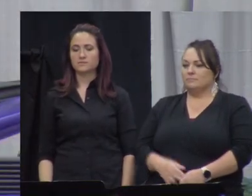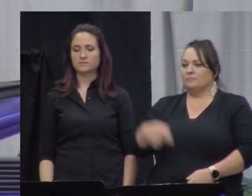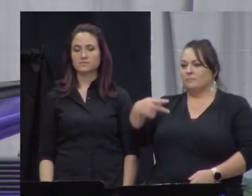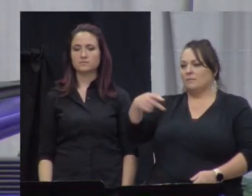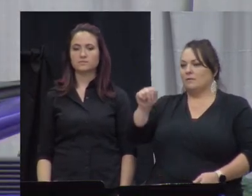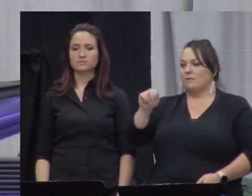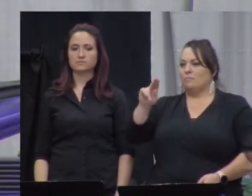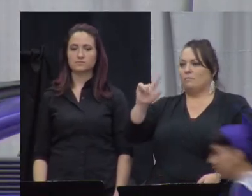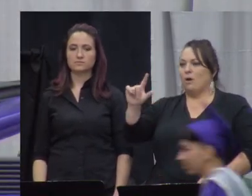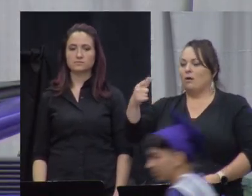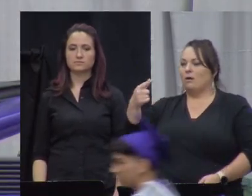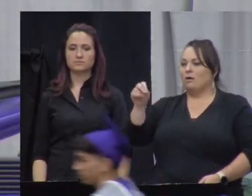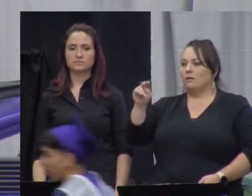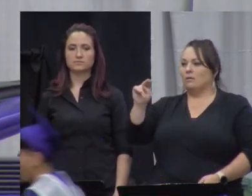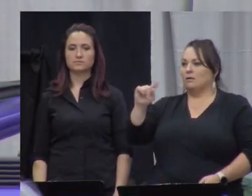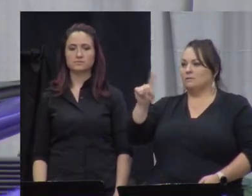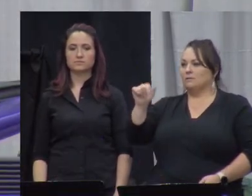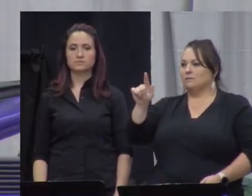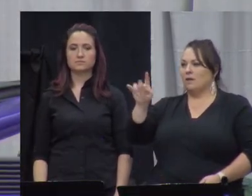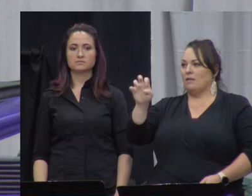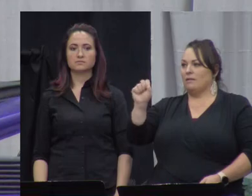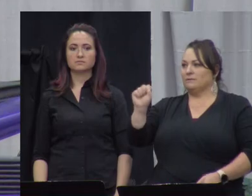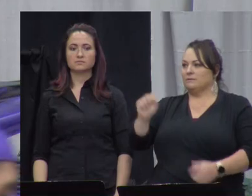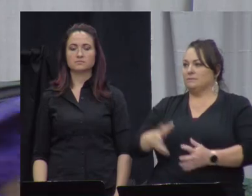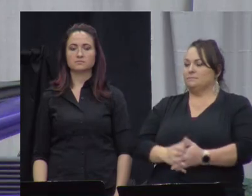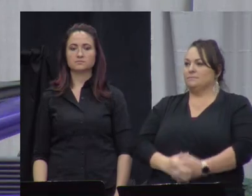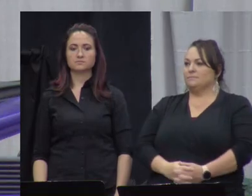Paul Gonzalez.